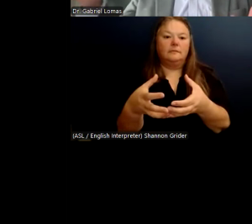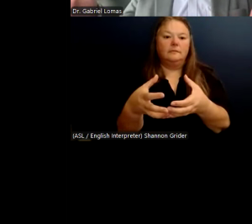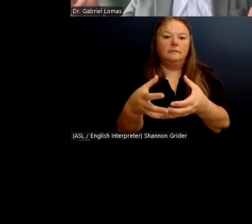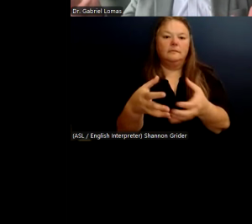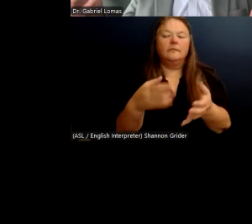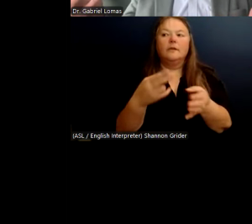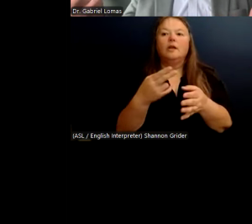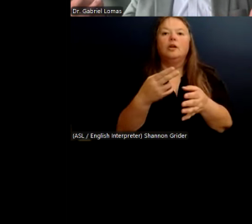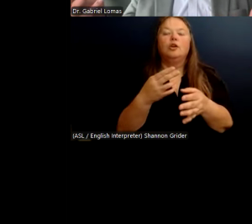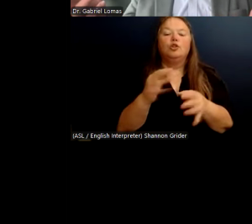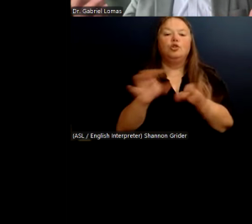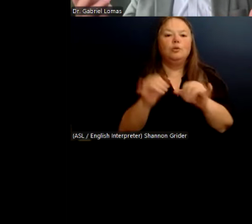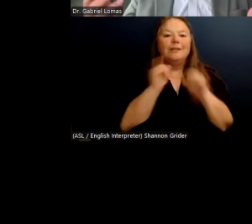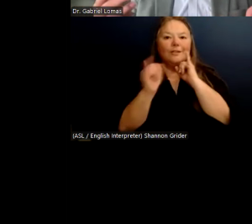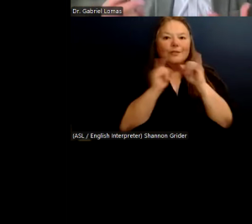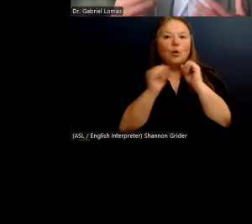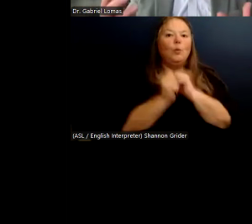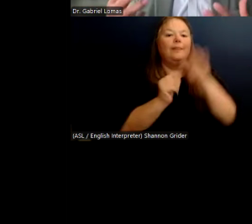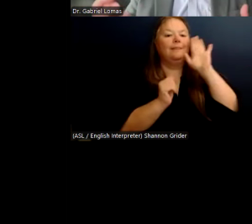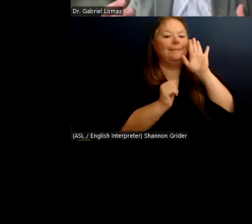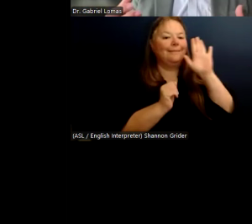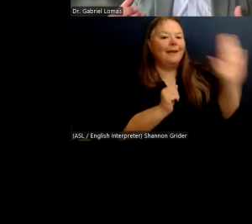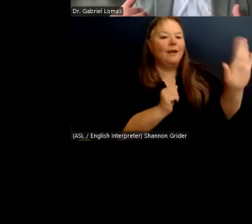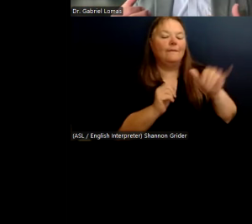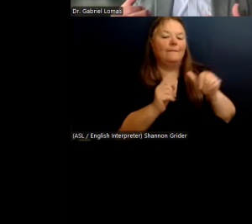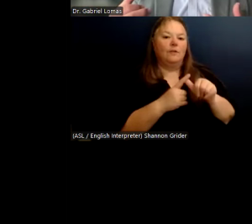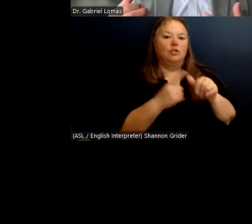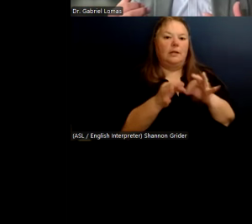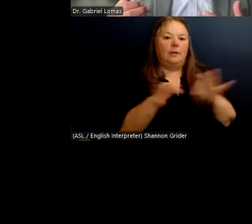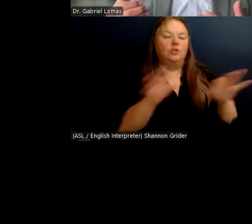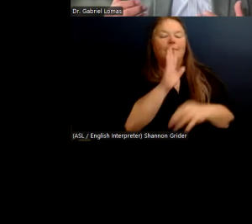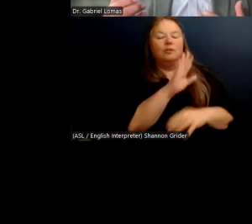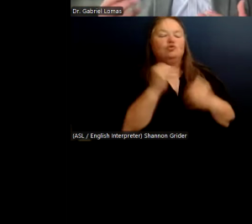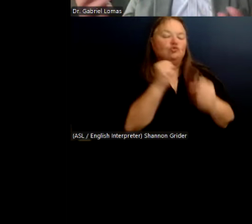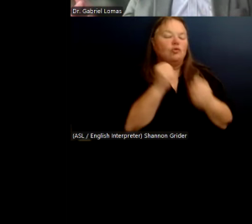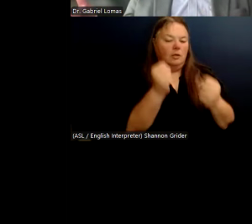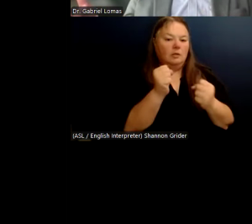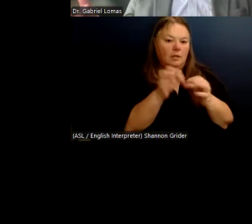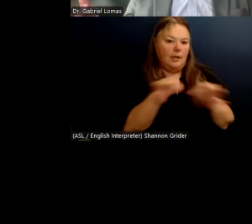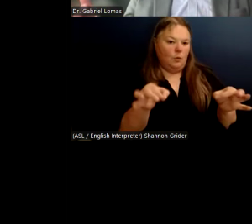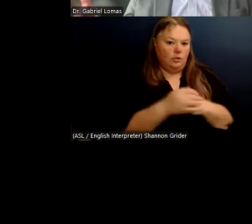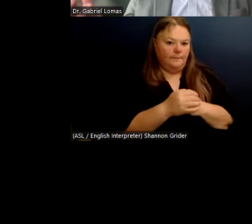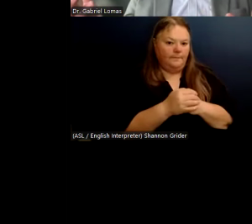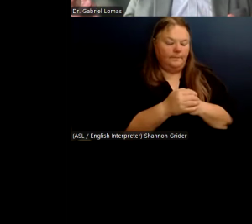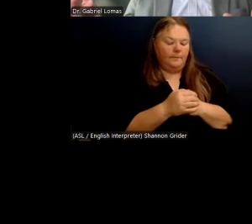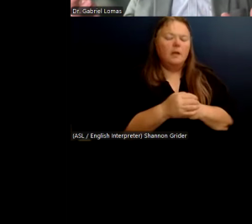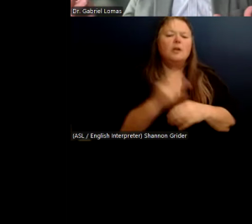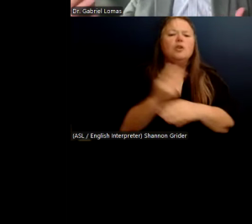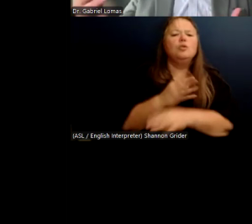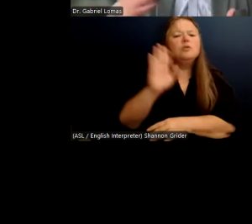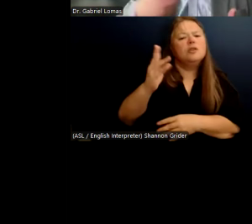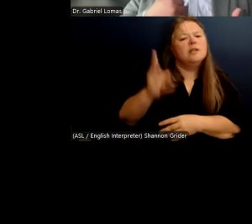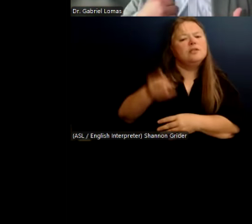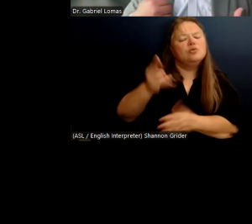we do those interviews in the person's first language, or their strongest language. And we take historical records,